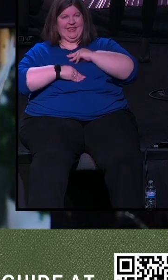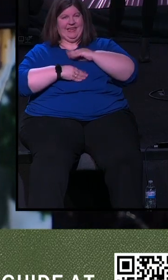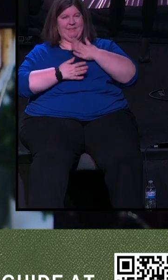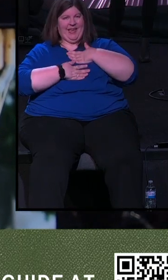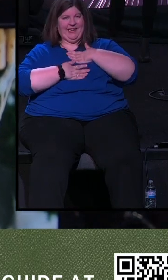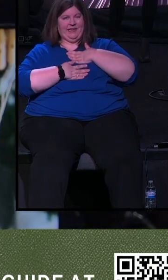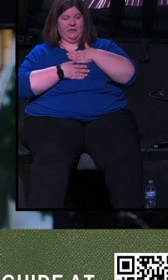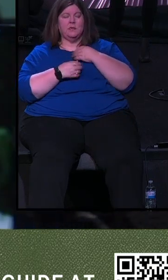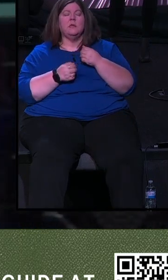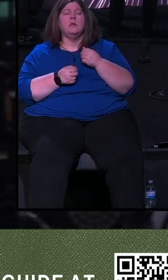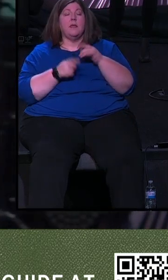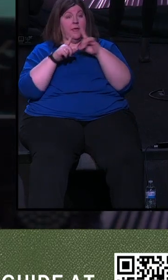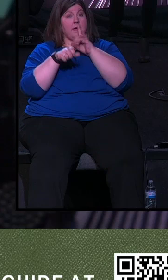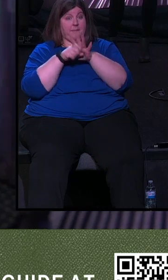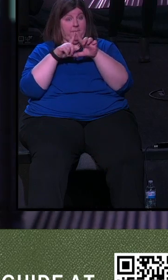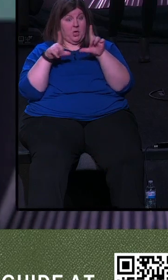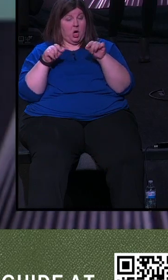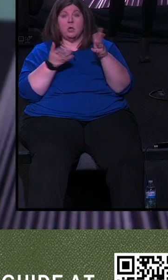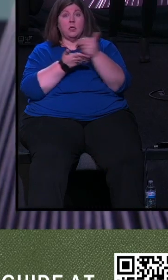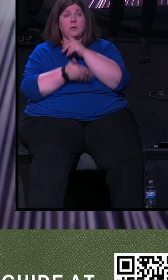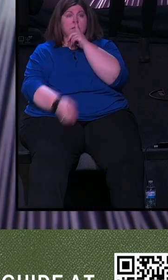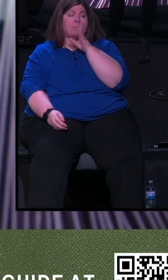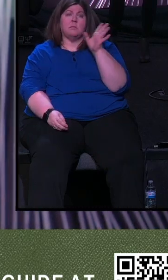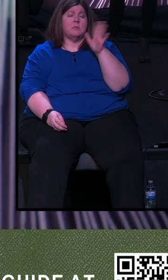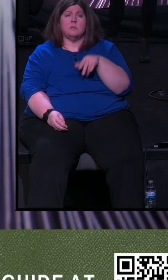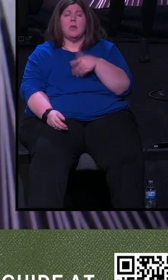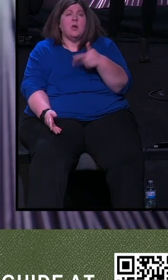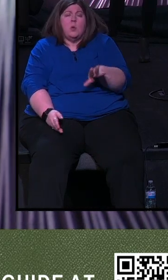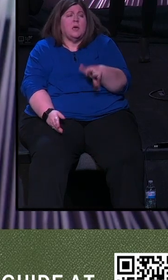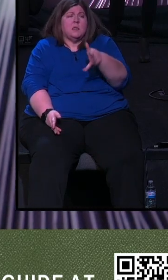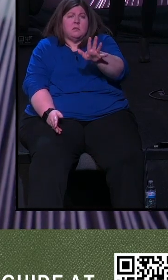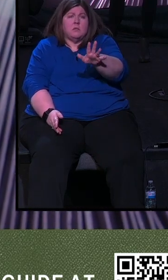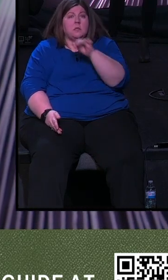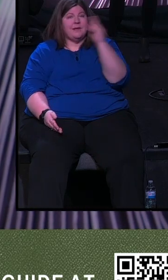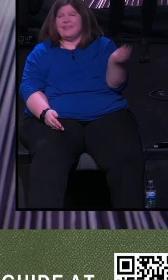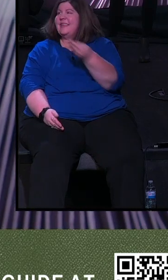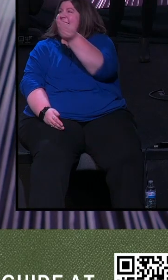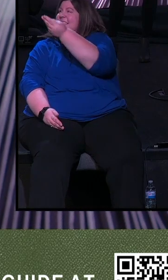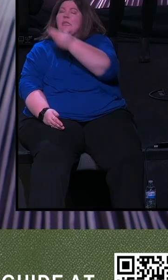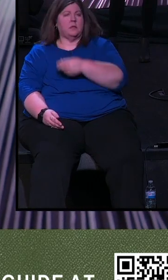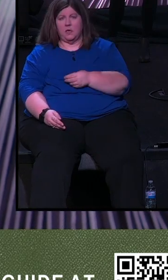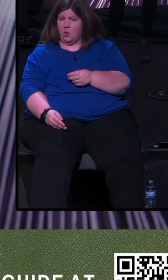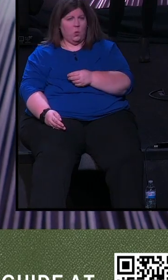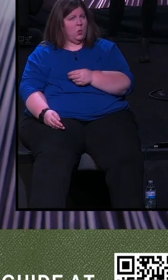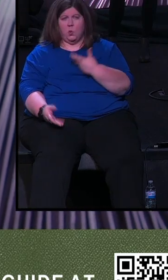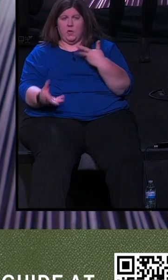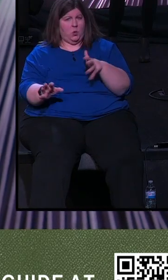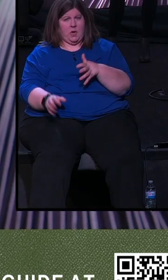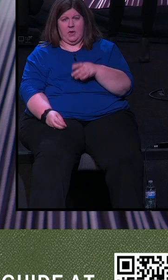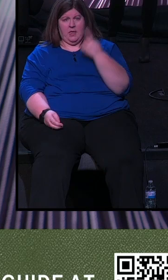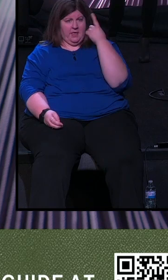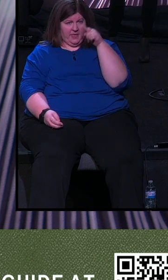own? And that commitment card on there, we're not collecting it. I don't want it. Don't come up and hand it to me. I don't want it. That commitment